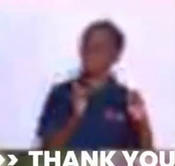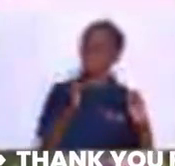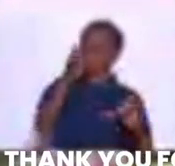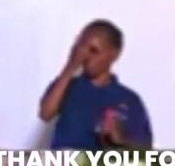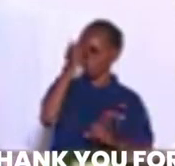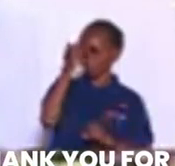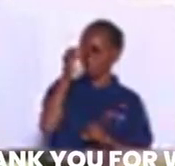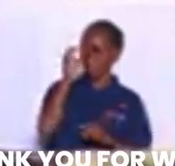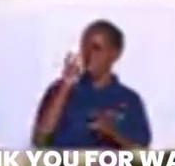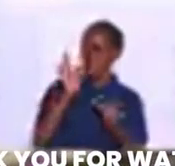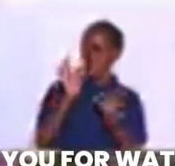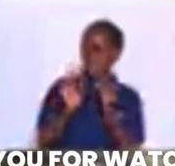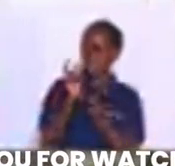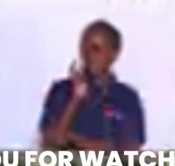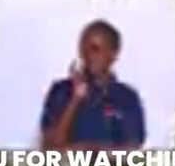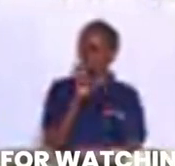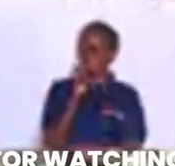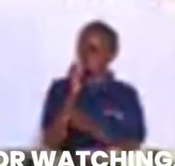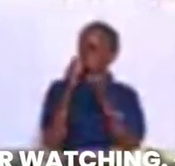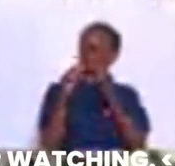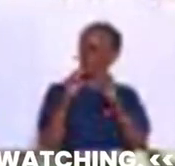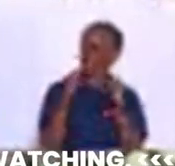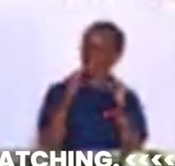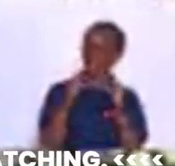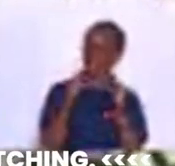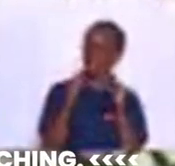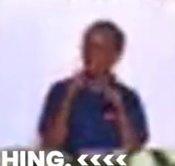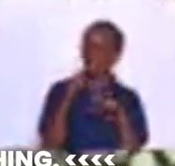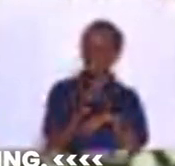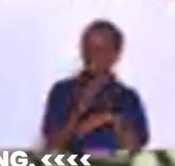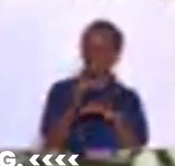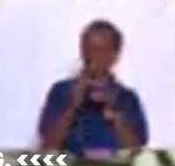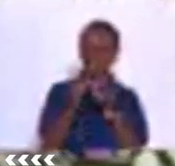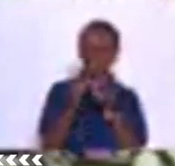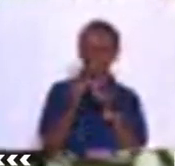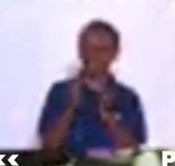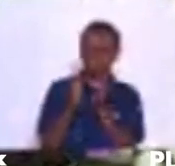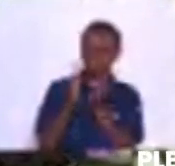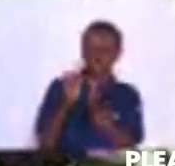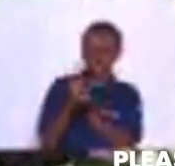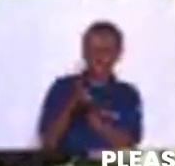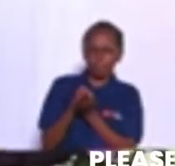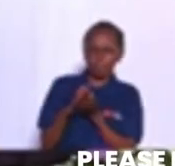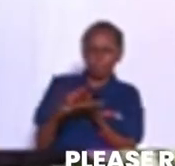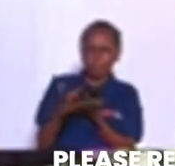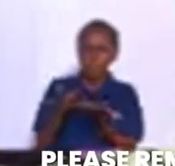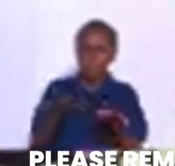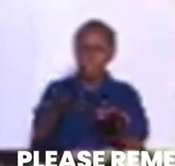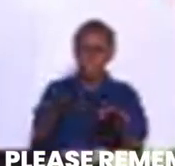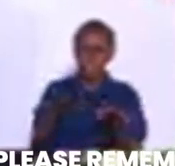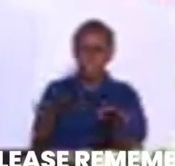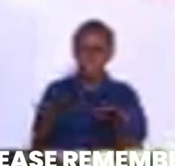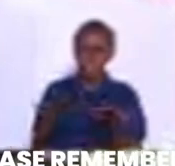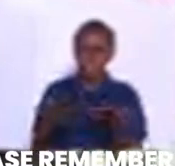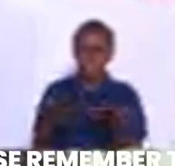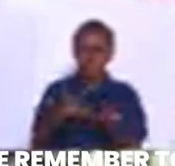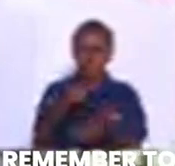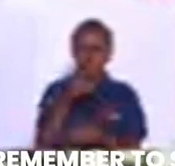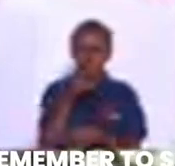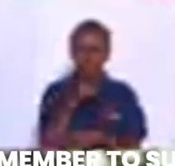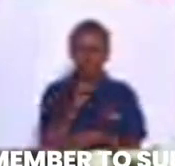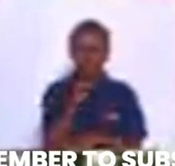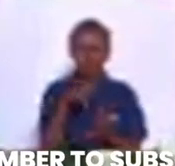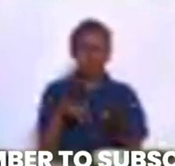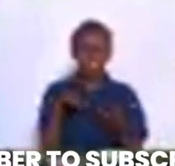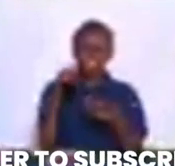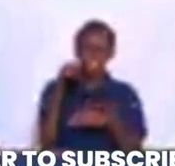Because if she looks at me as a pastor, she will preserve some things. So I do tell her,